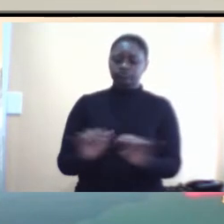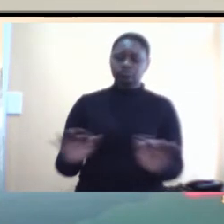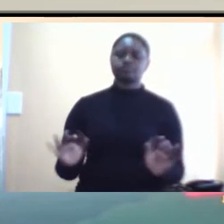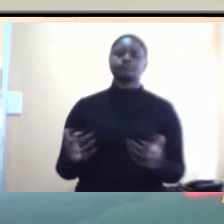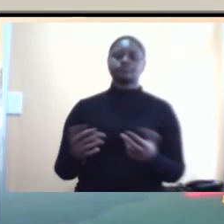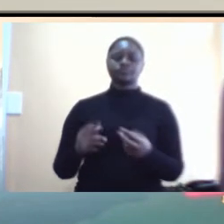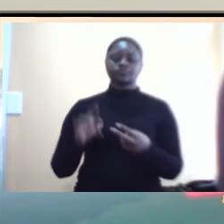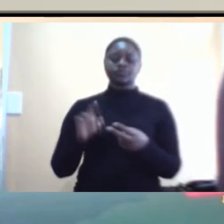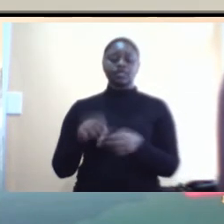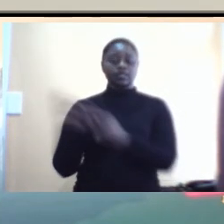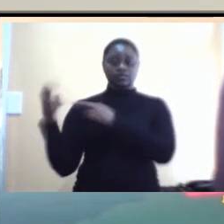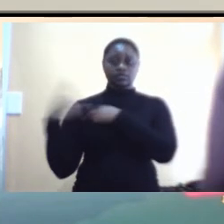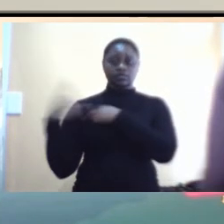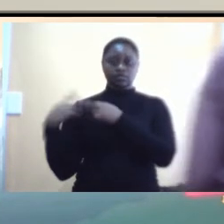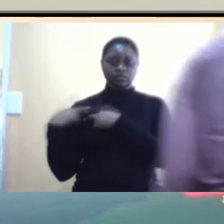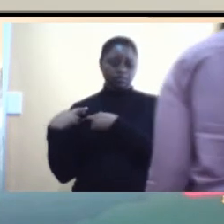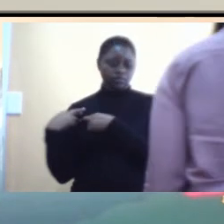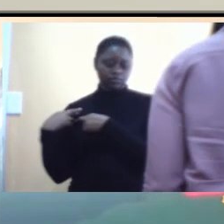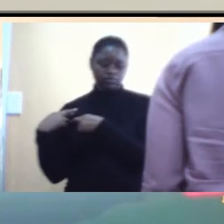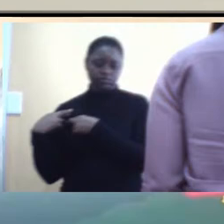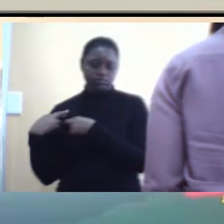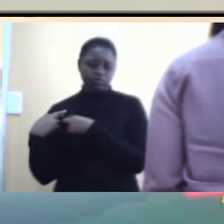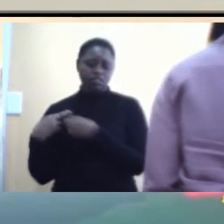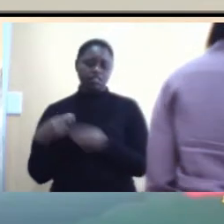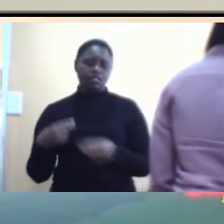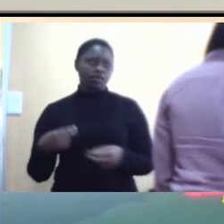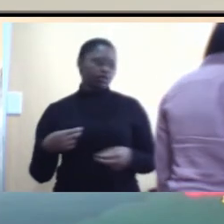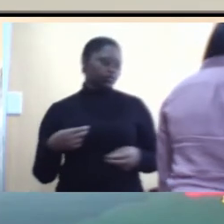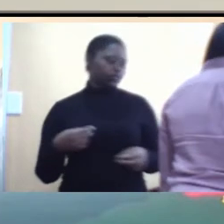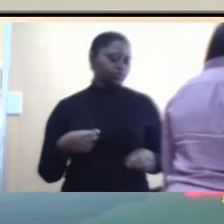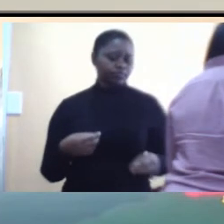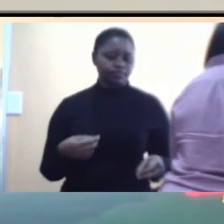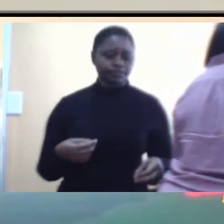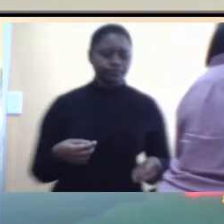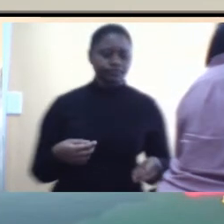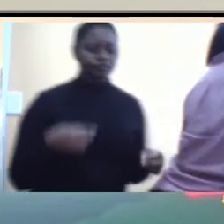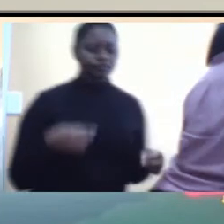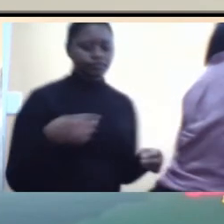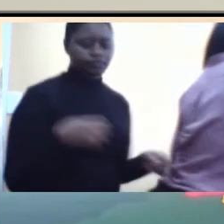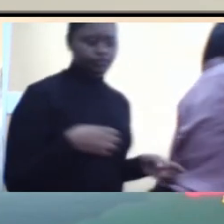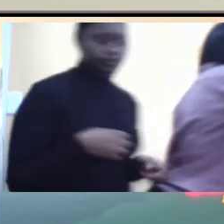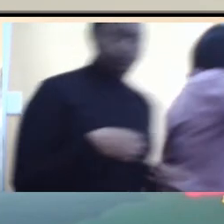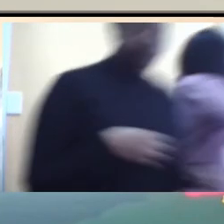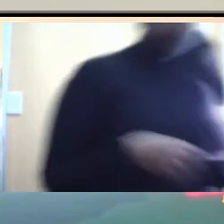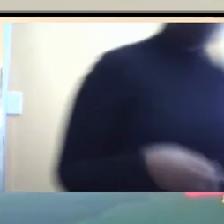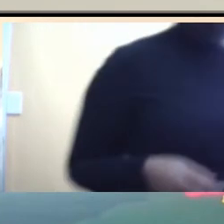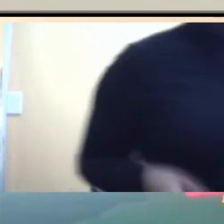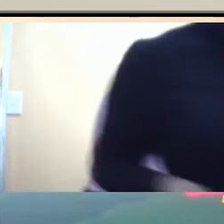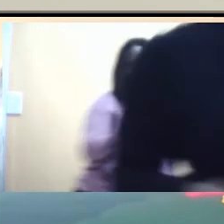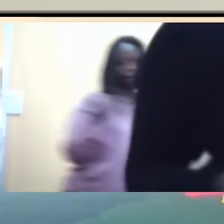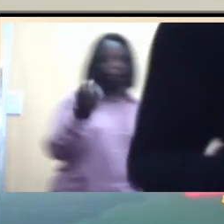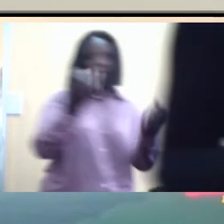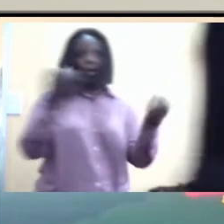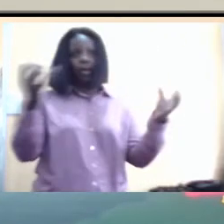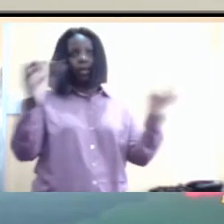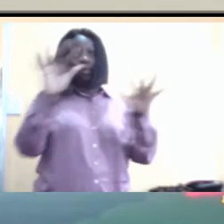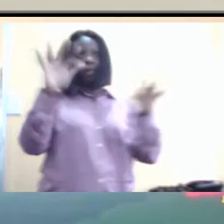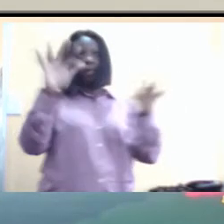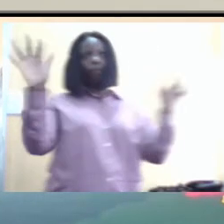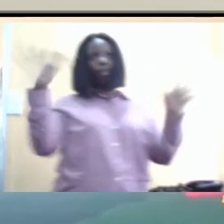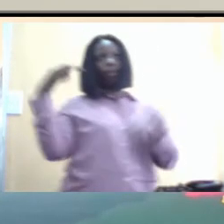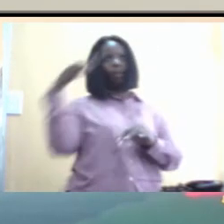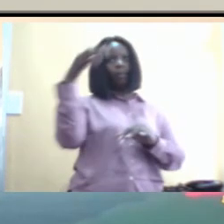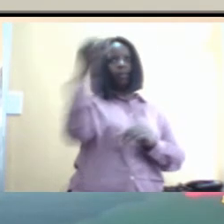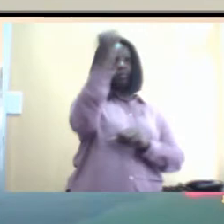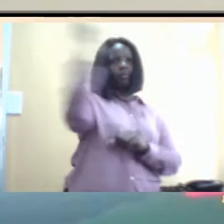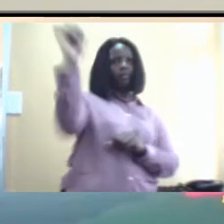scheme. The response from farmers far exceeds expectation. However, a significant number of applicants were disqualified owing